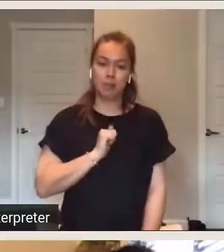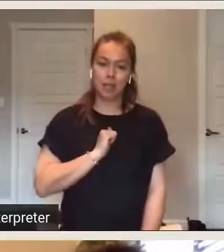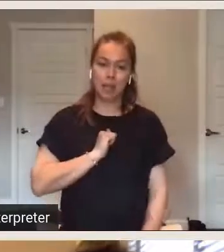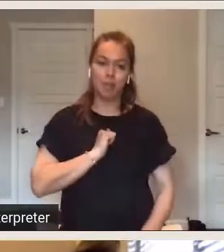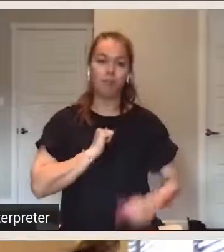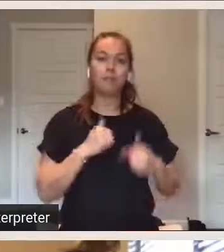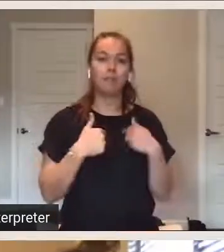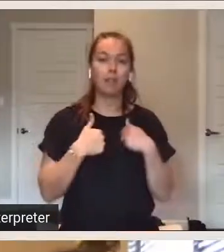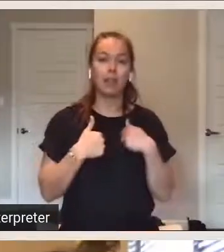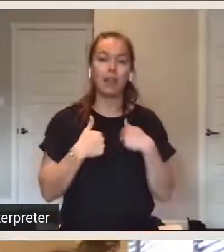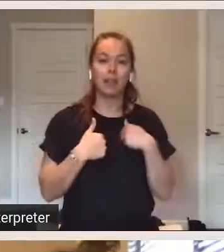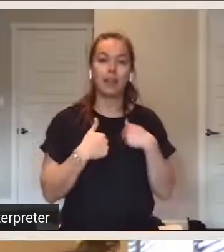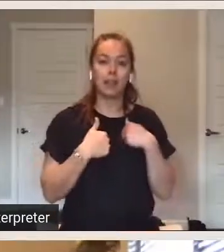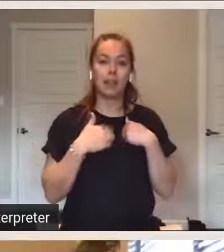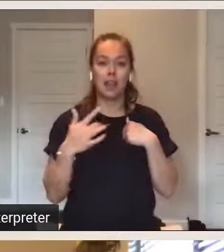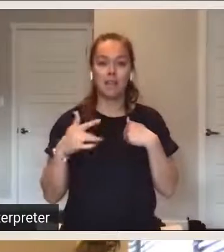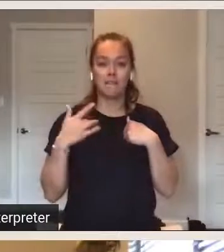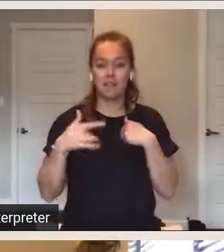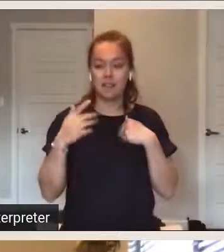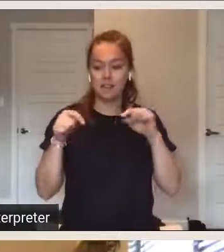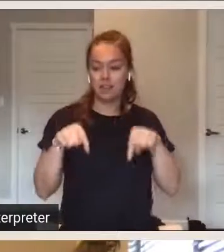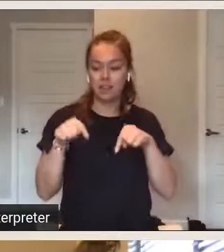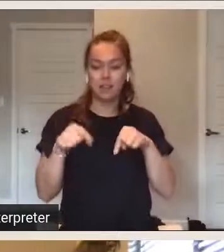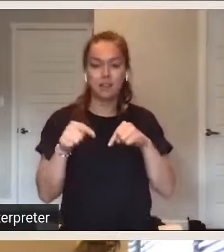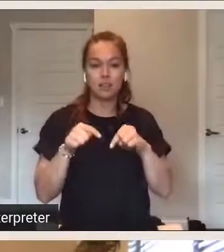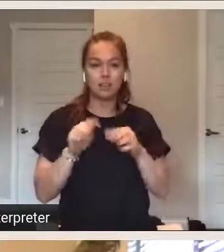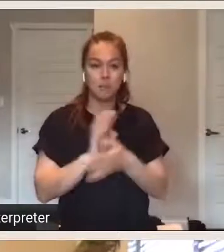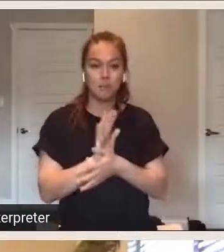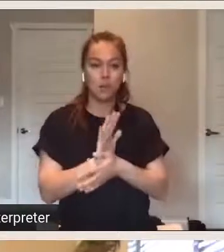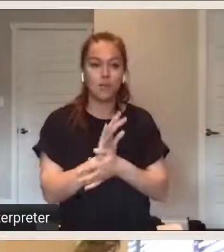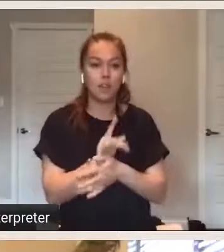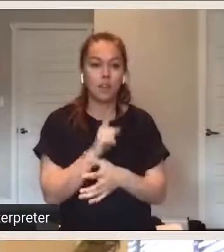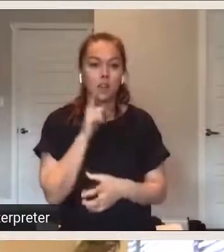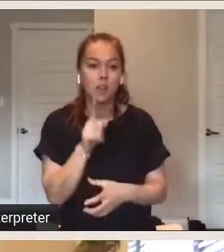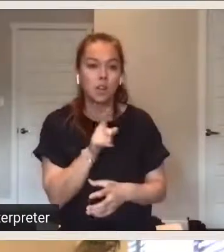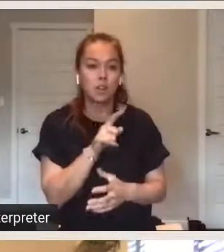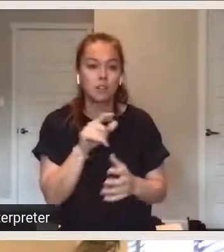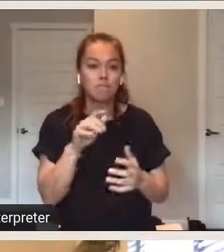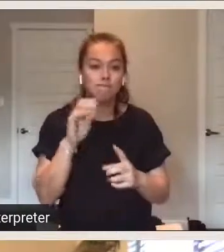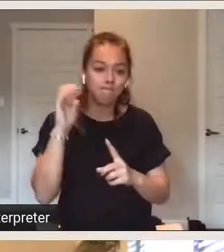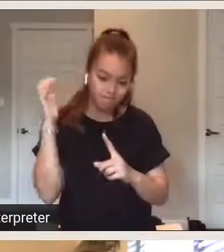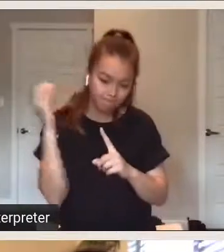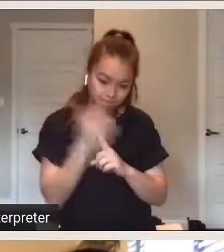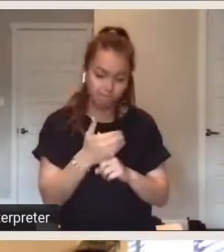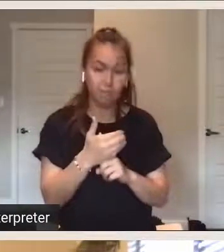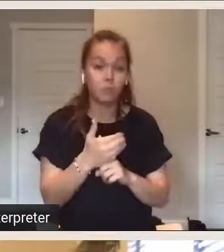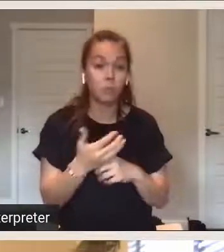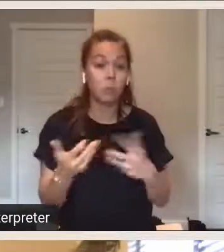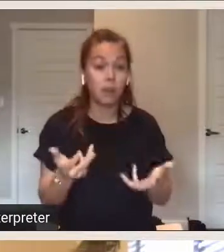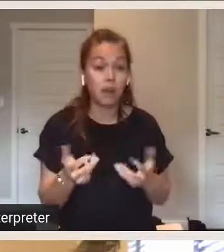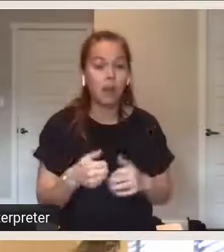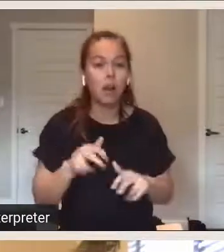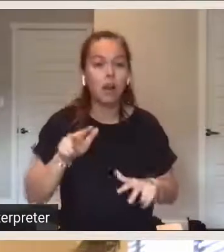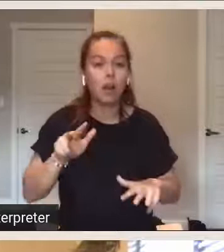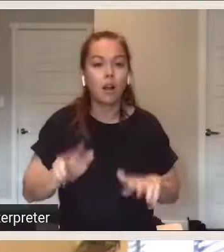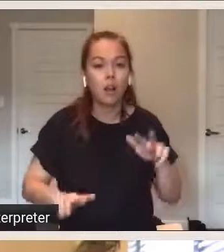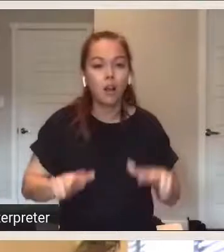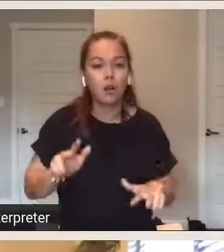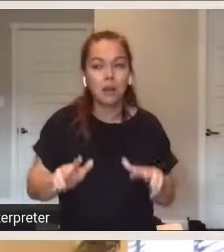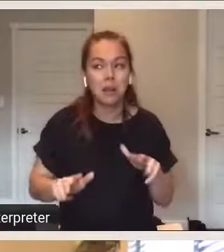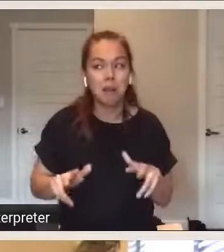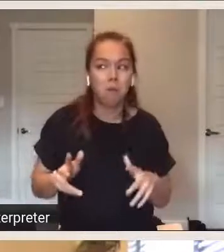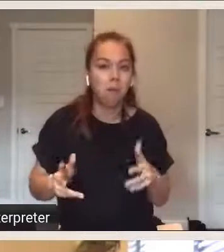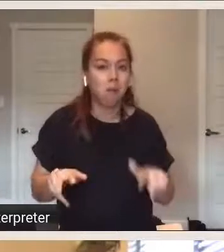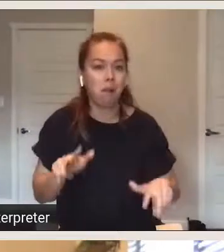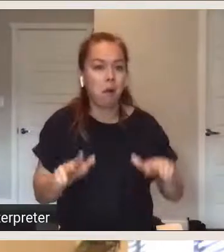feel like this film embodies awkwardness so much. And in such a realistic way where I'm like, oh